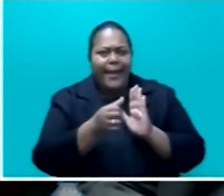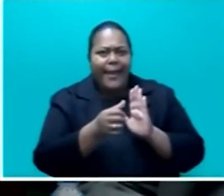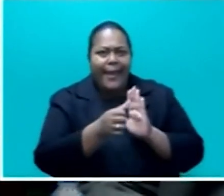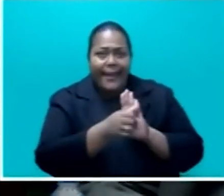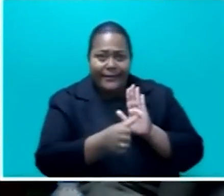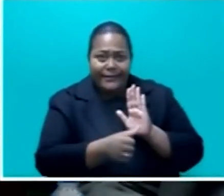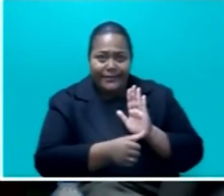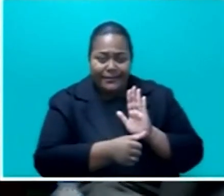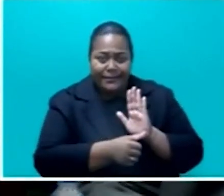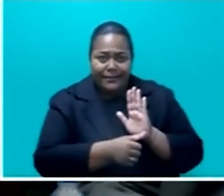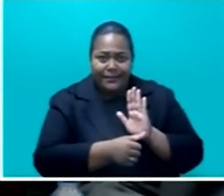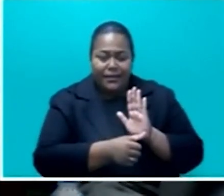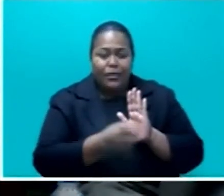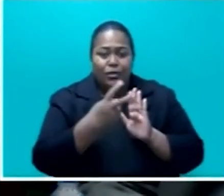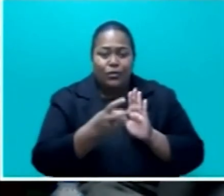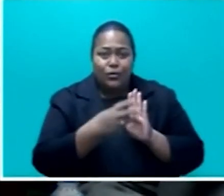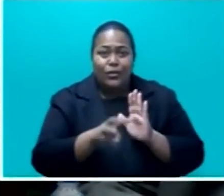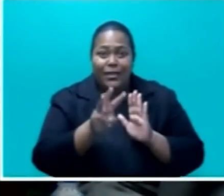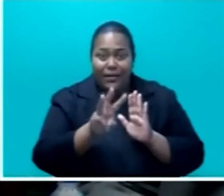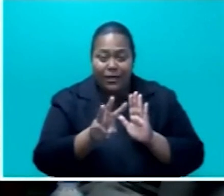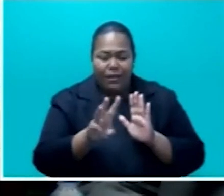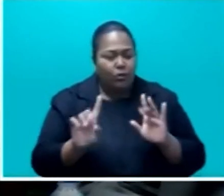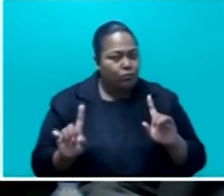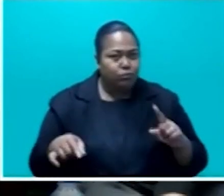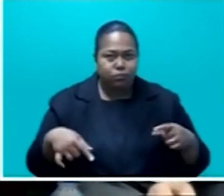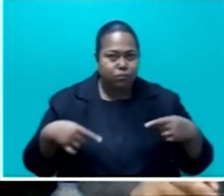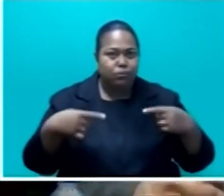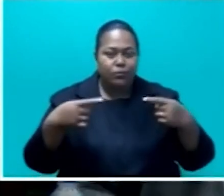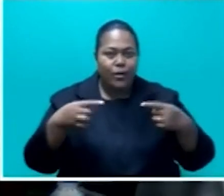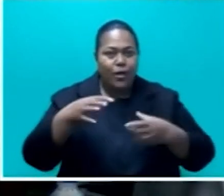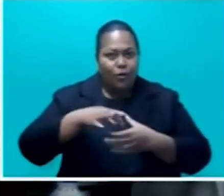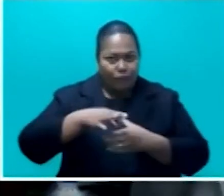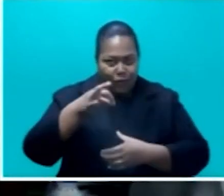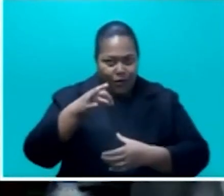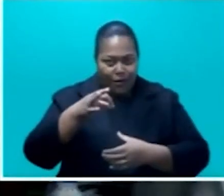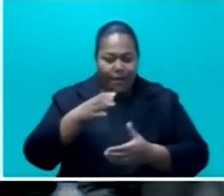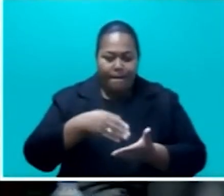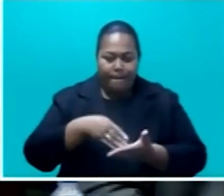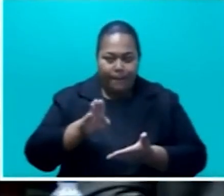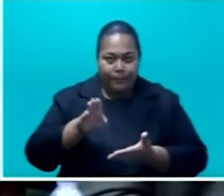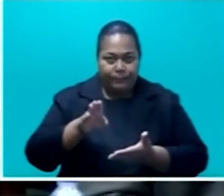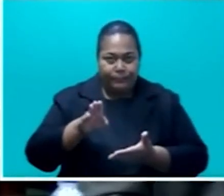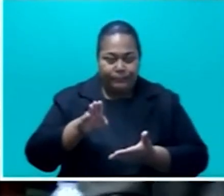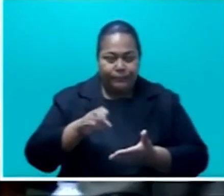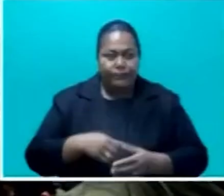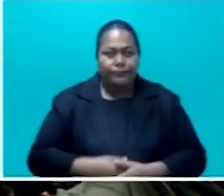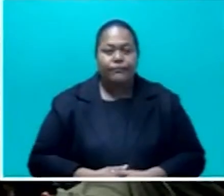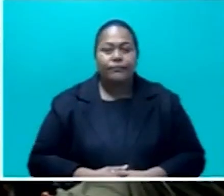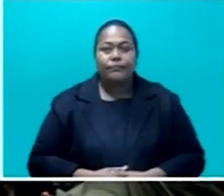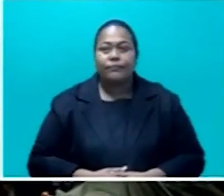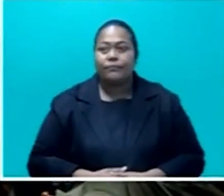2023 be debated, voted upon, and passed. Is there a second